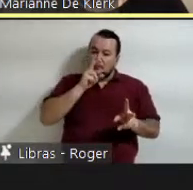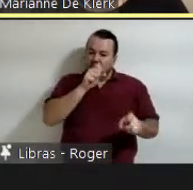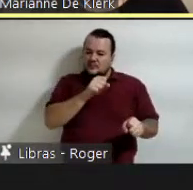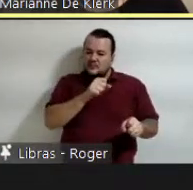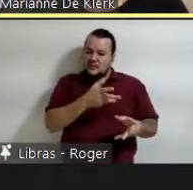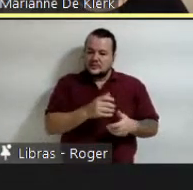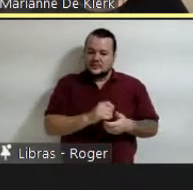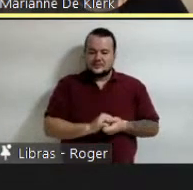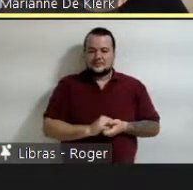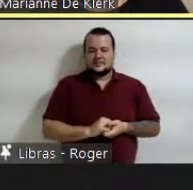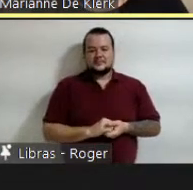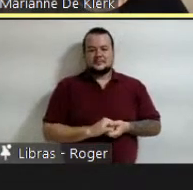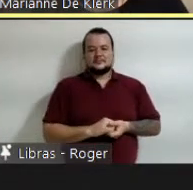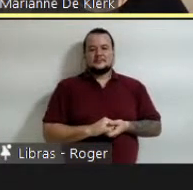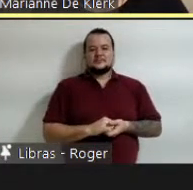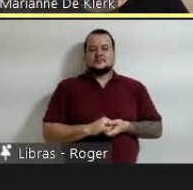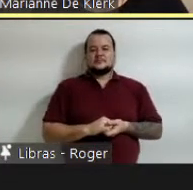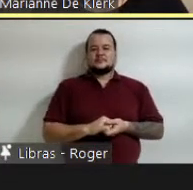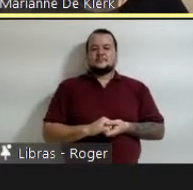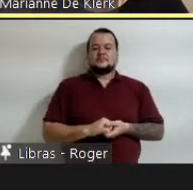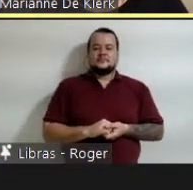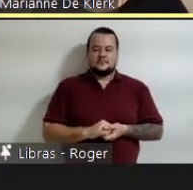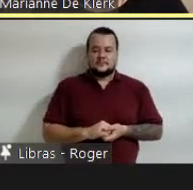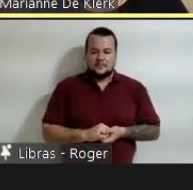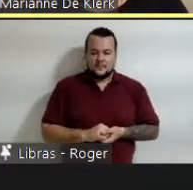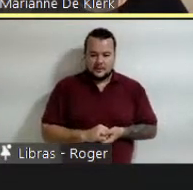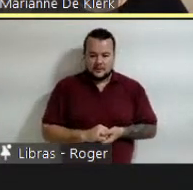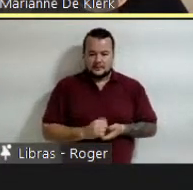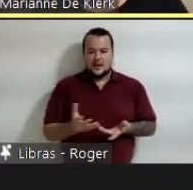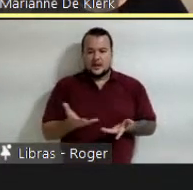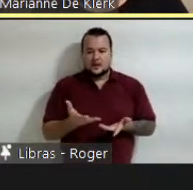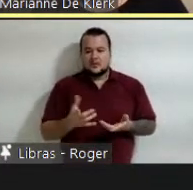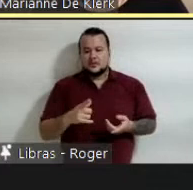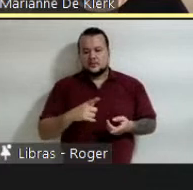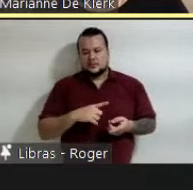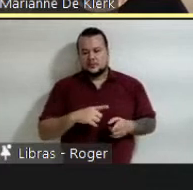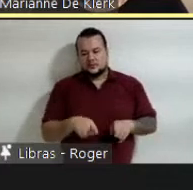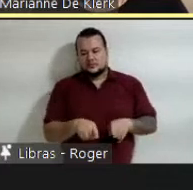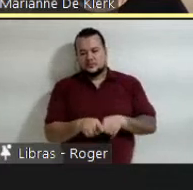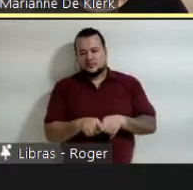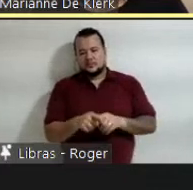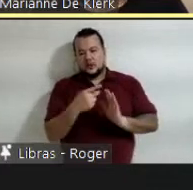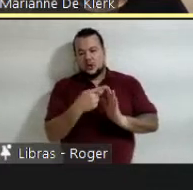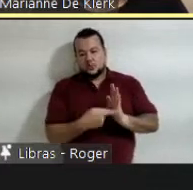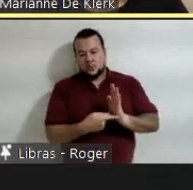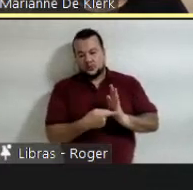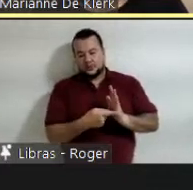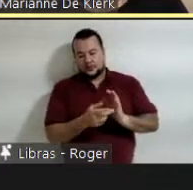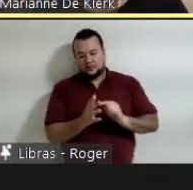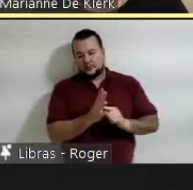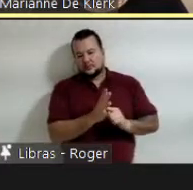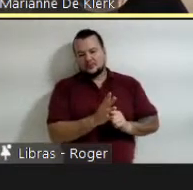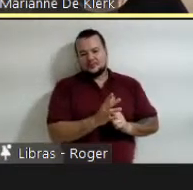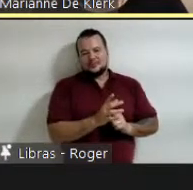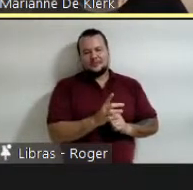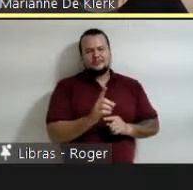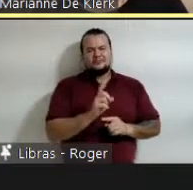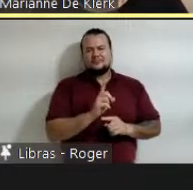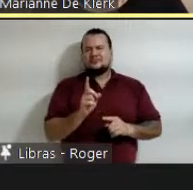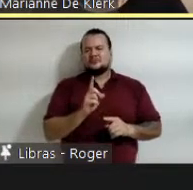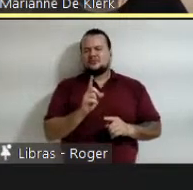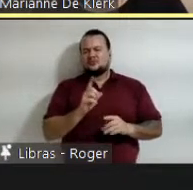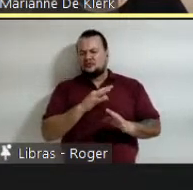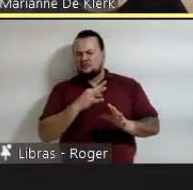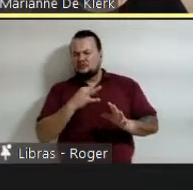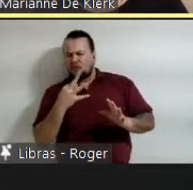is a section of the plan with the roof gardens, not fully realized, but the intent of this, again, the influence of Marx can be seen here